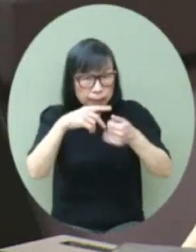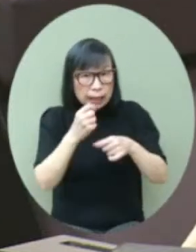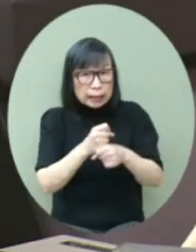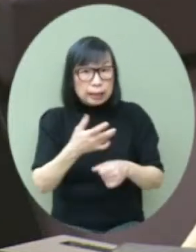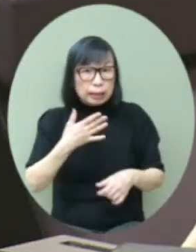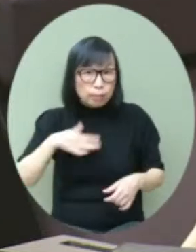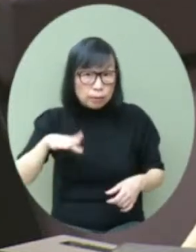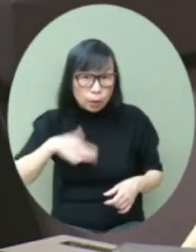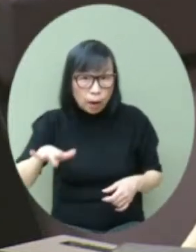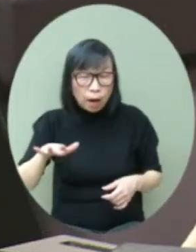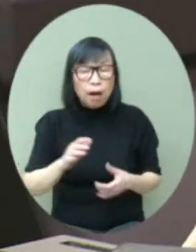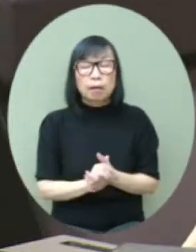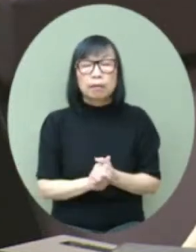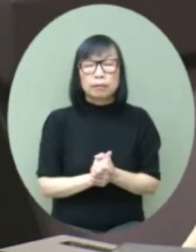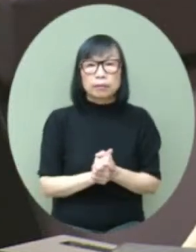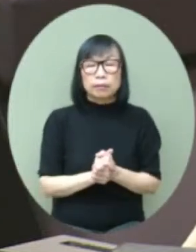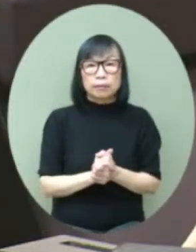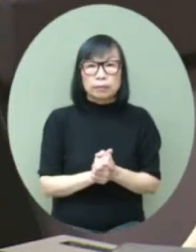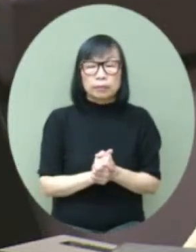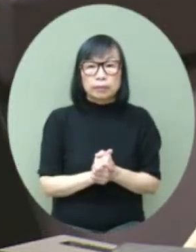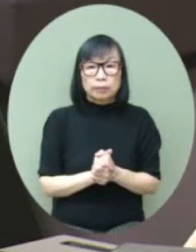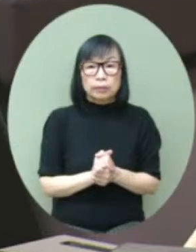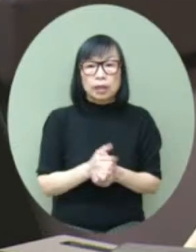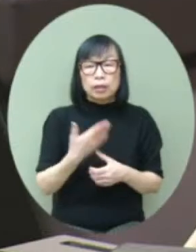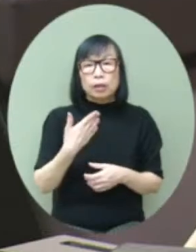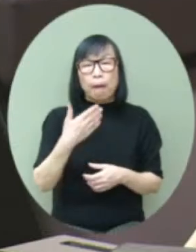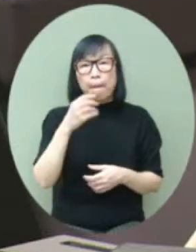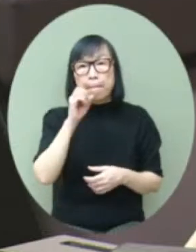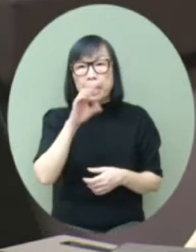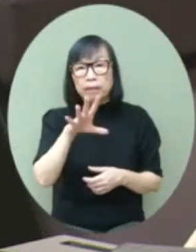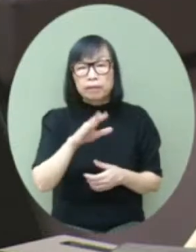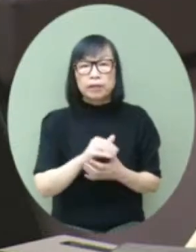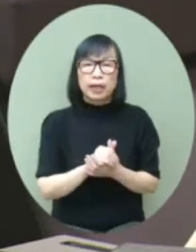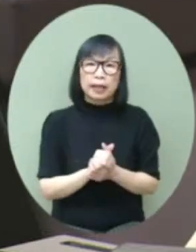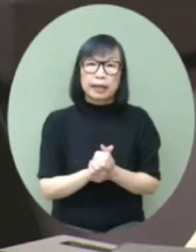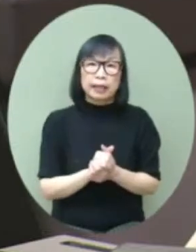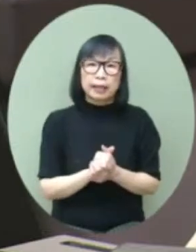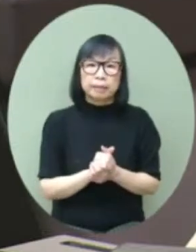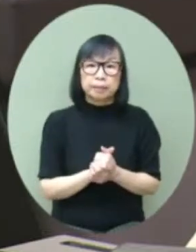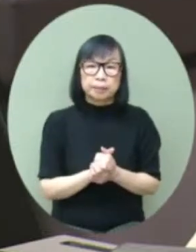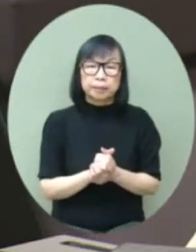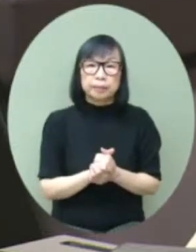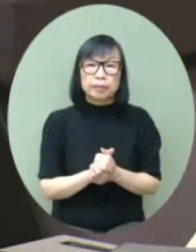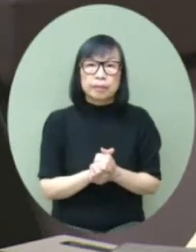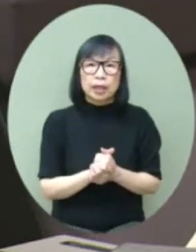who attended that party, would they also need to be quarantined?